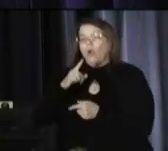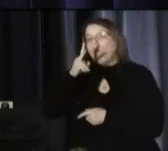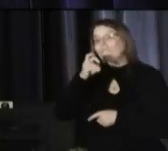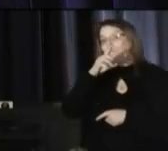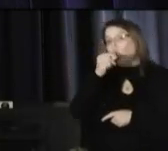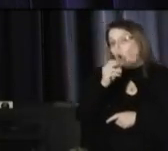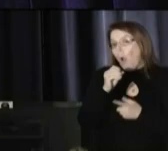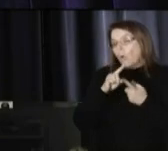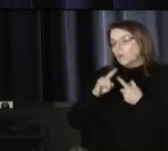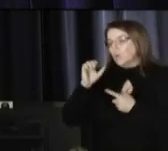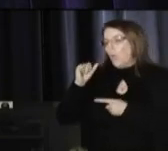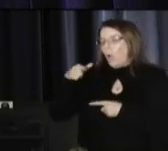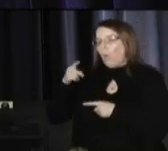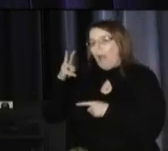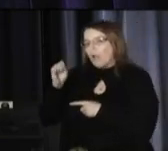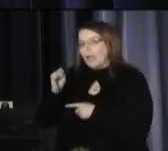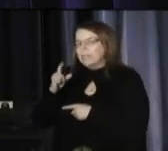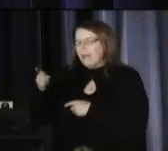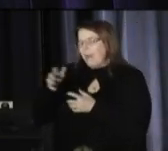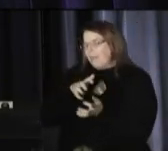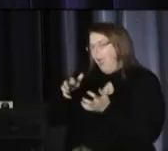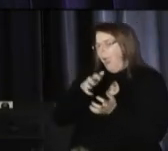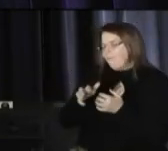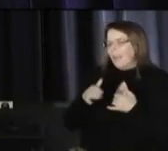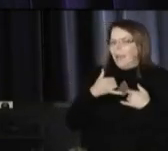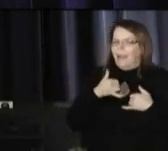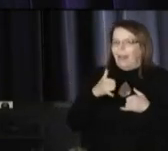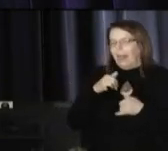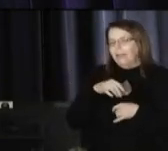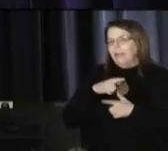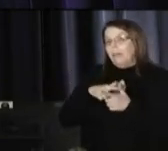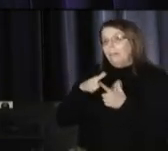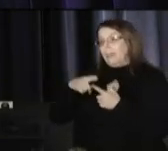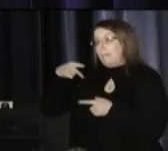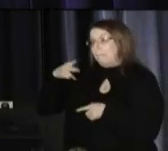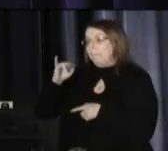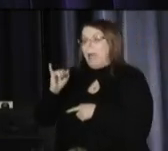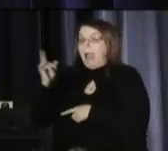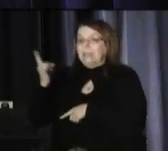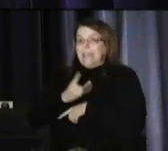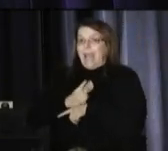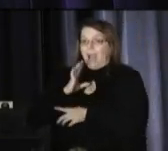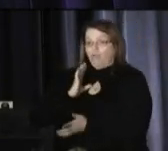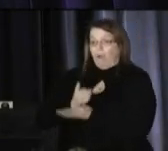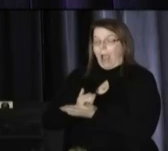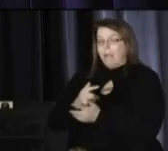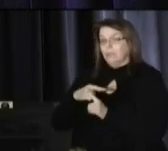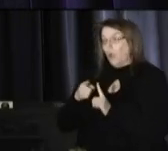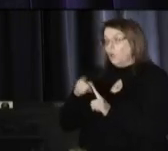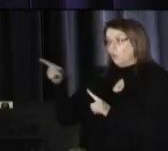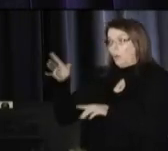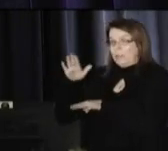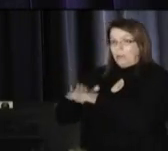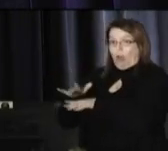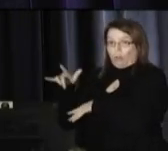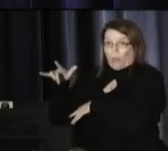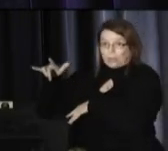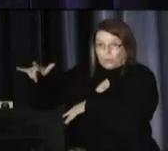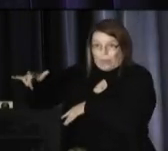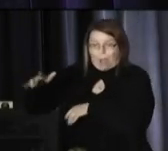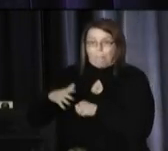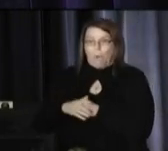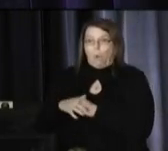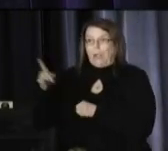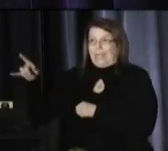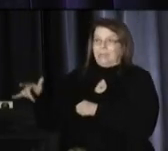laughing, giddy. Then Pi Day arrives, and you shower while he's en route to the airport. Once he's in the air,